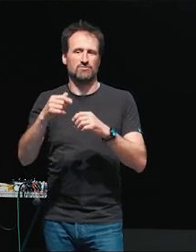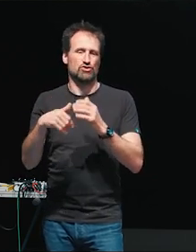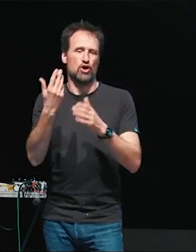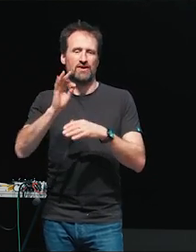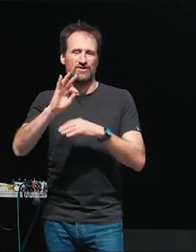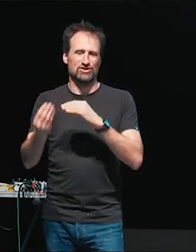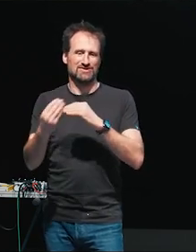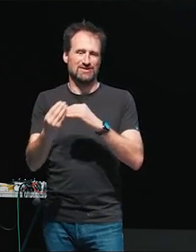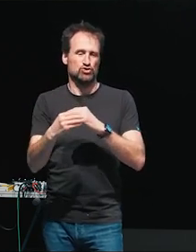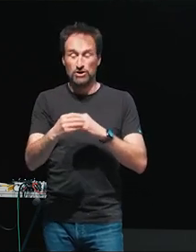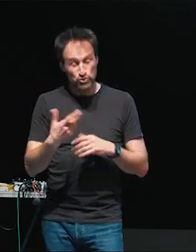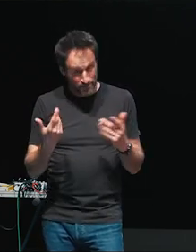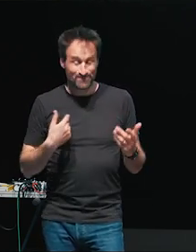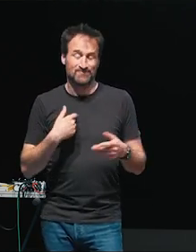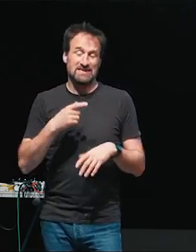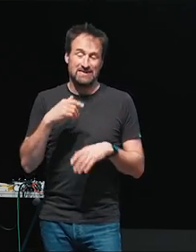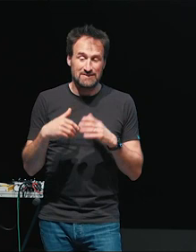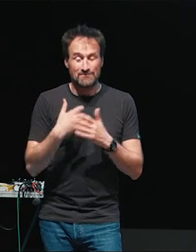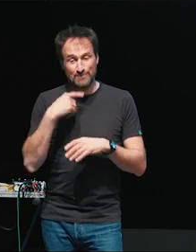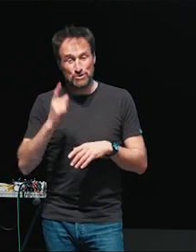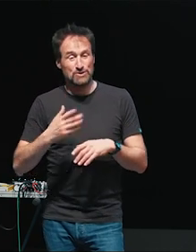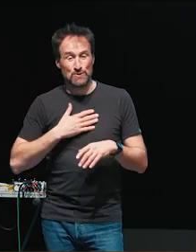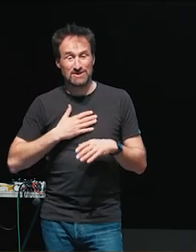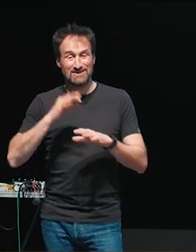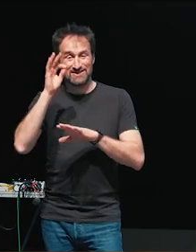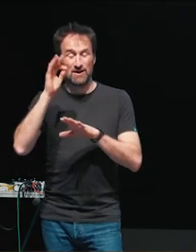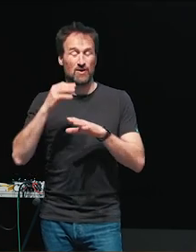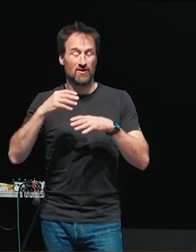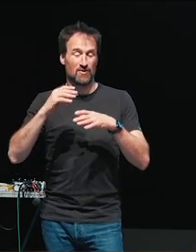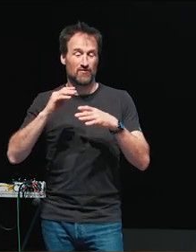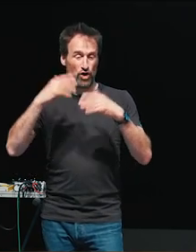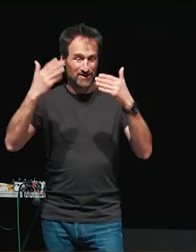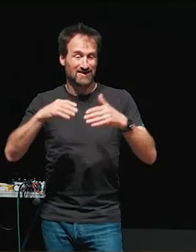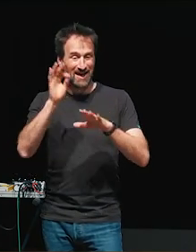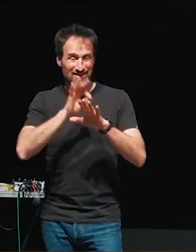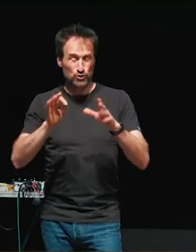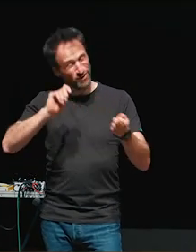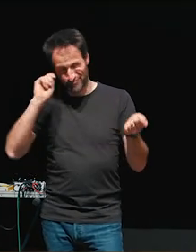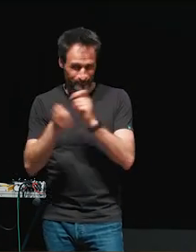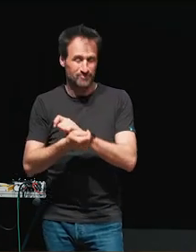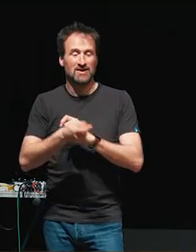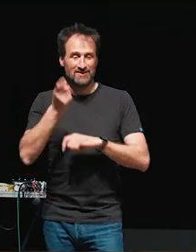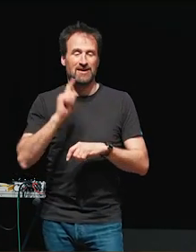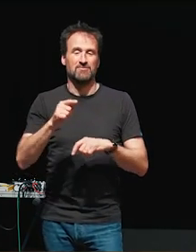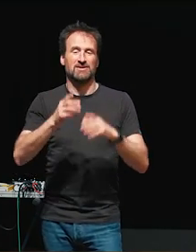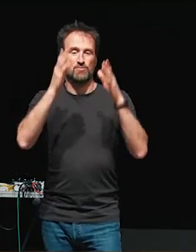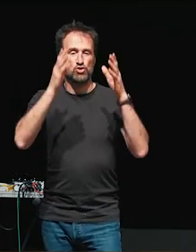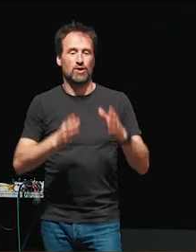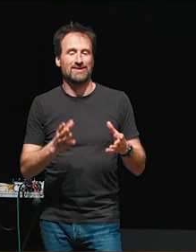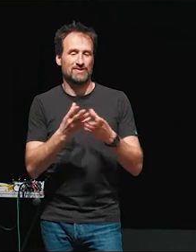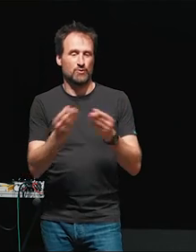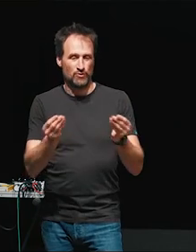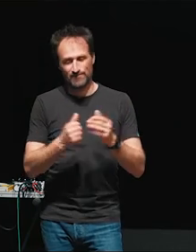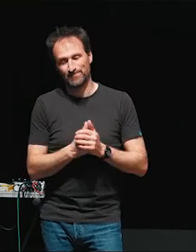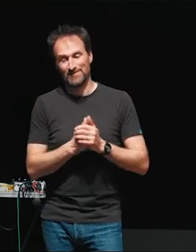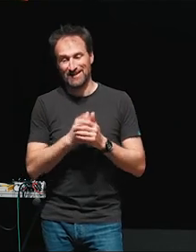and cons, and some great use cases that we found from trial and error so that you don't have to go through them. Let the cage match between the